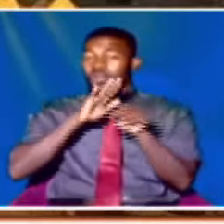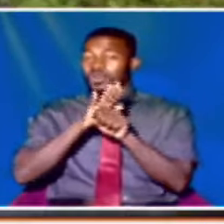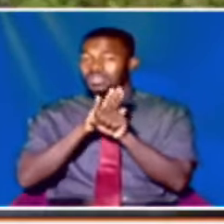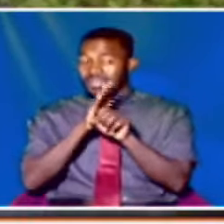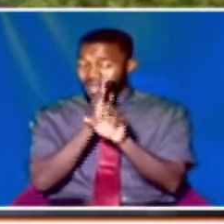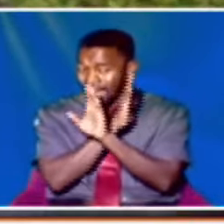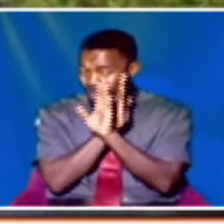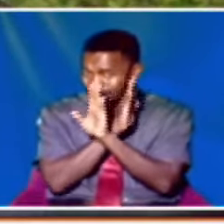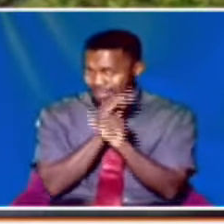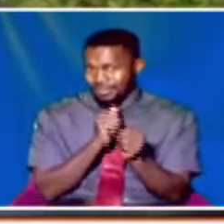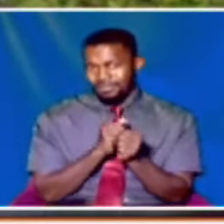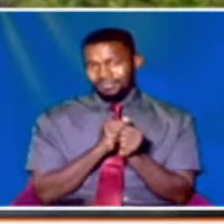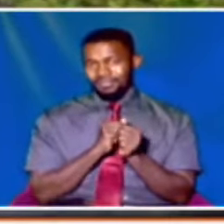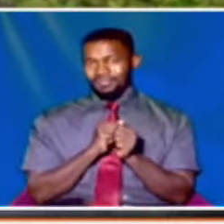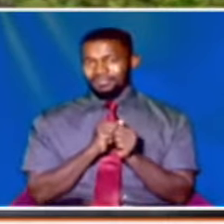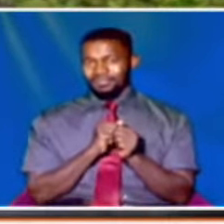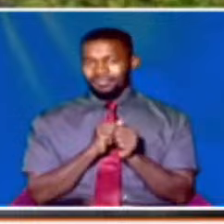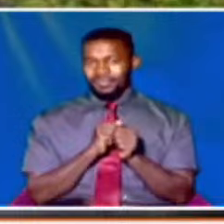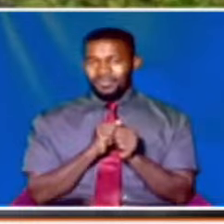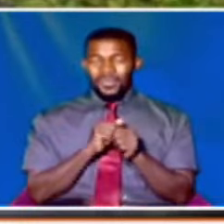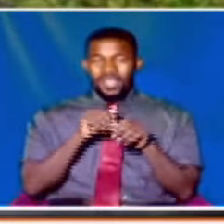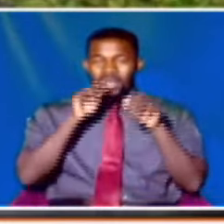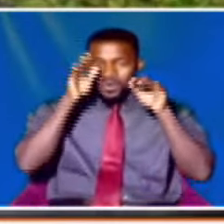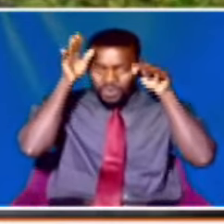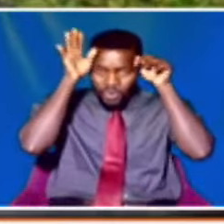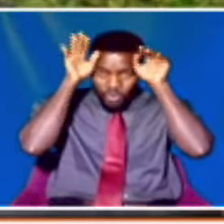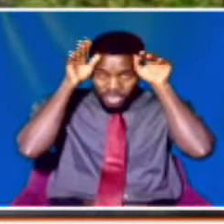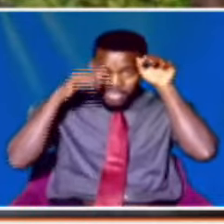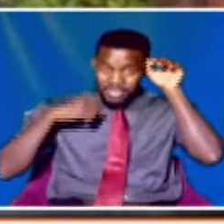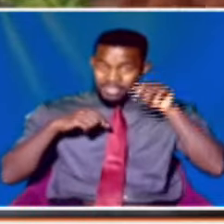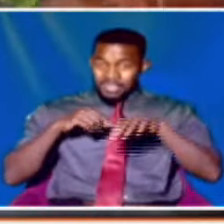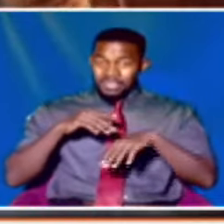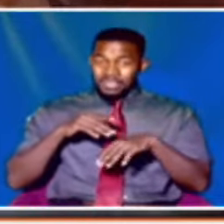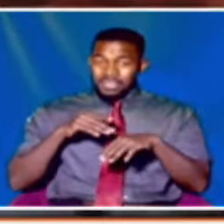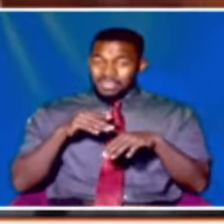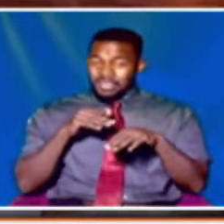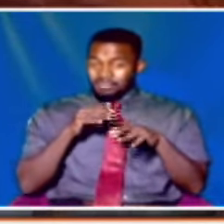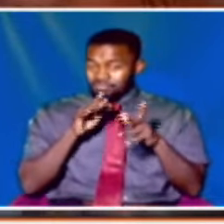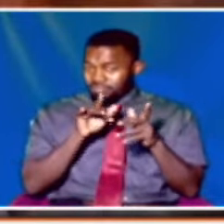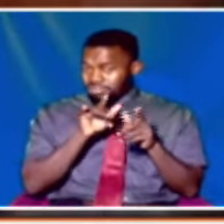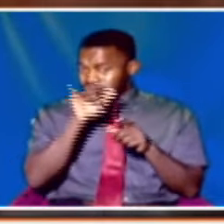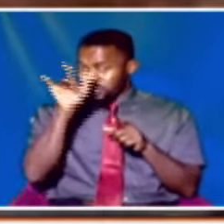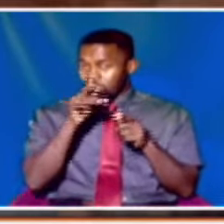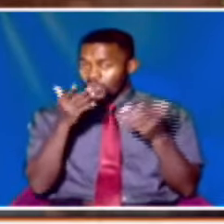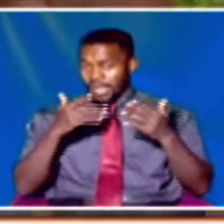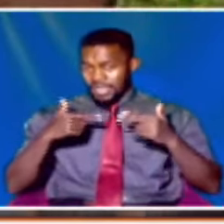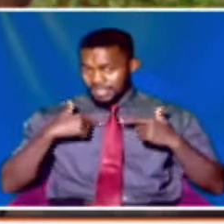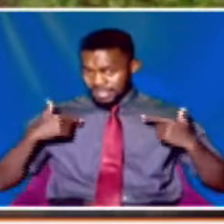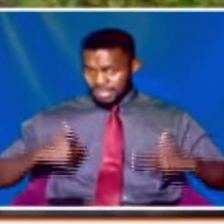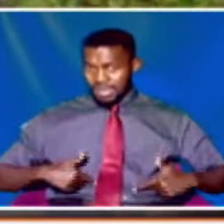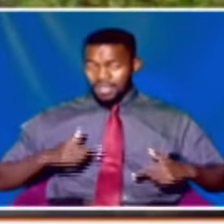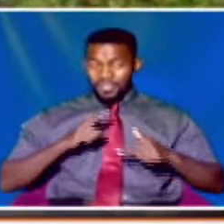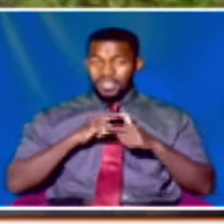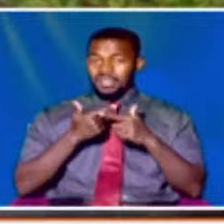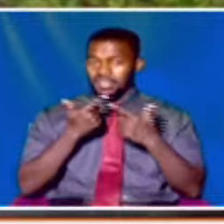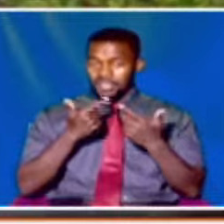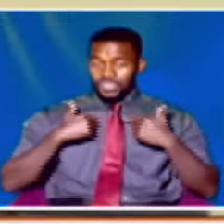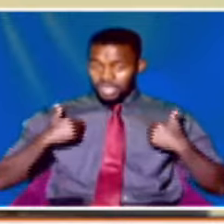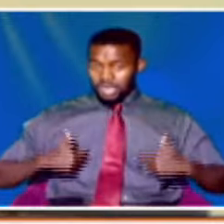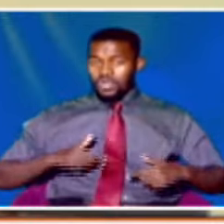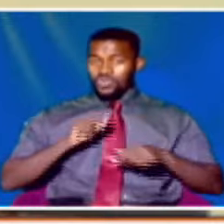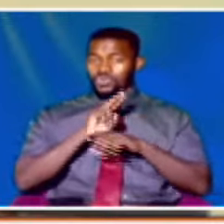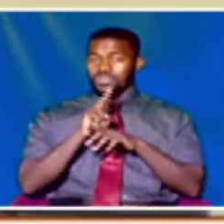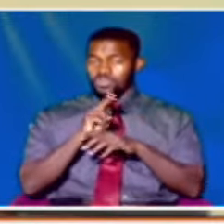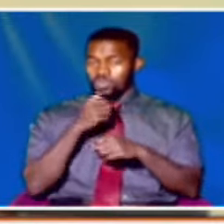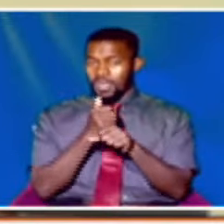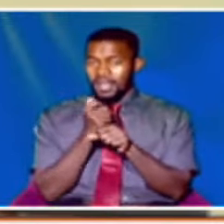meat. The donkey hide is exported to China for the purposes of Chinese medicine.